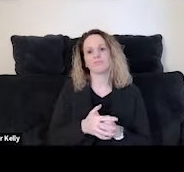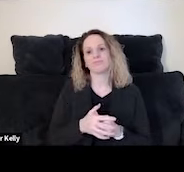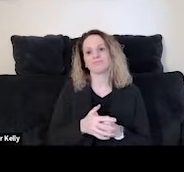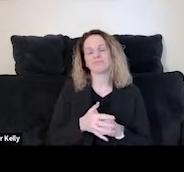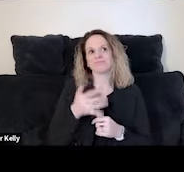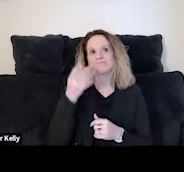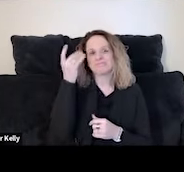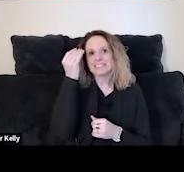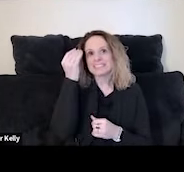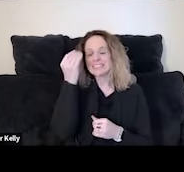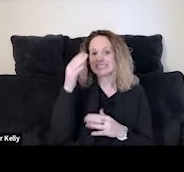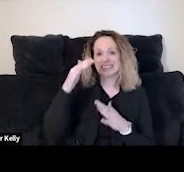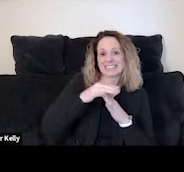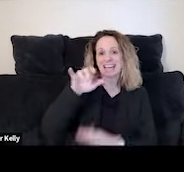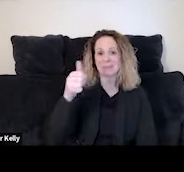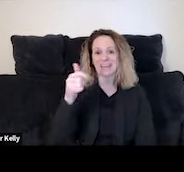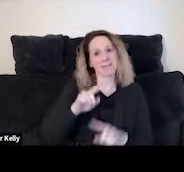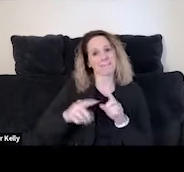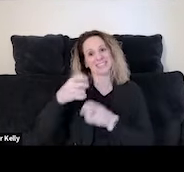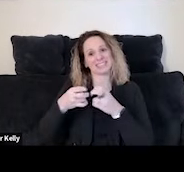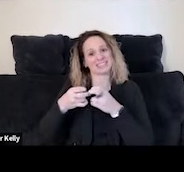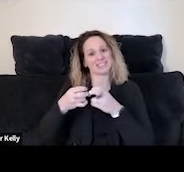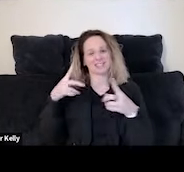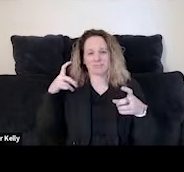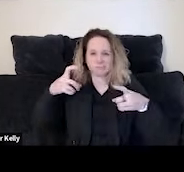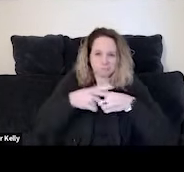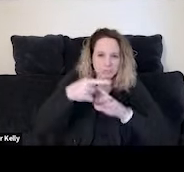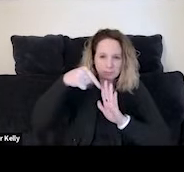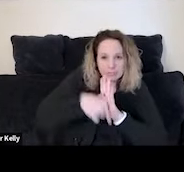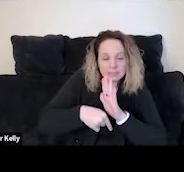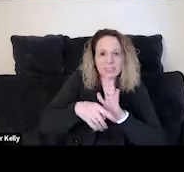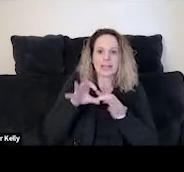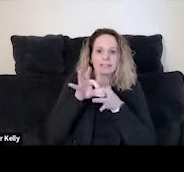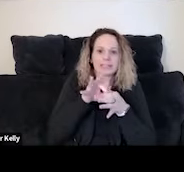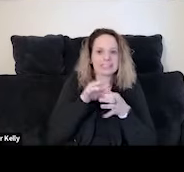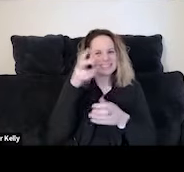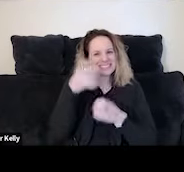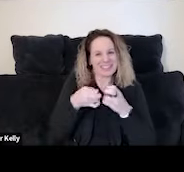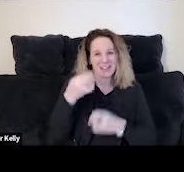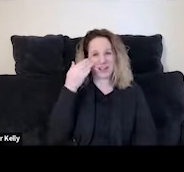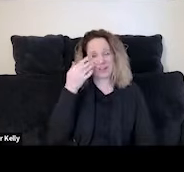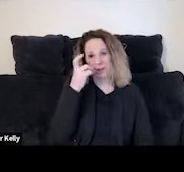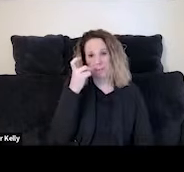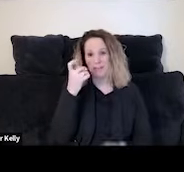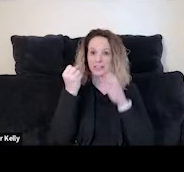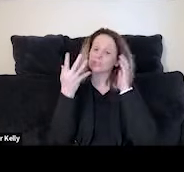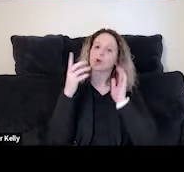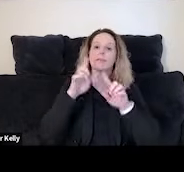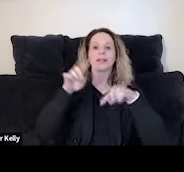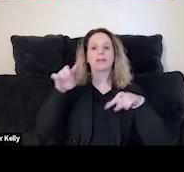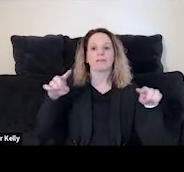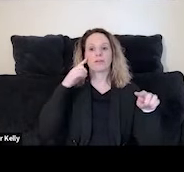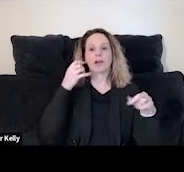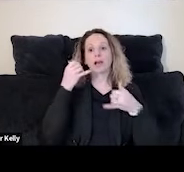top 10, but you'll see that the issues are very complex. And so it was difficult because there are so many variety of